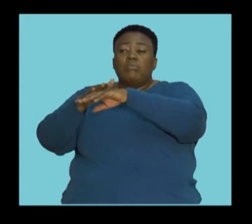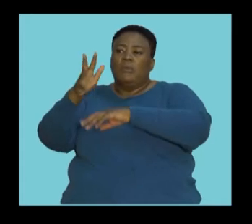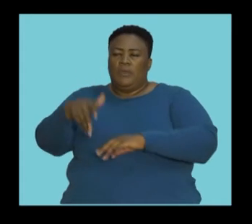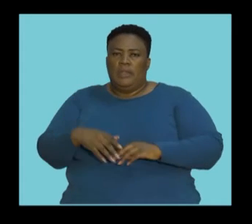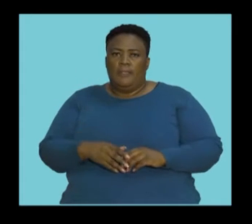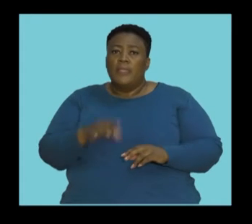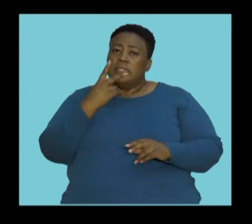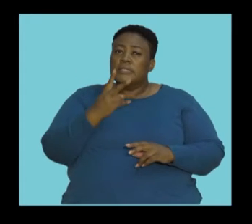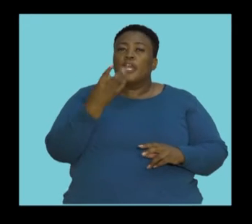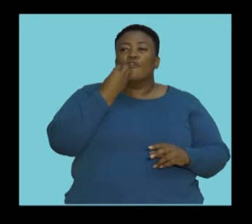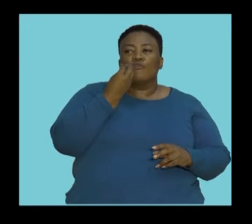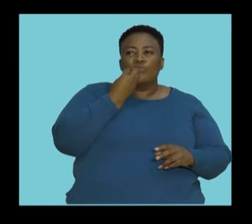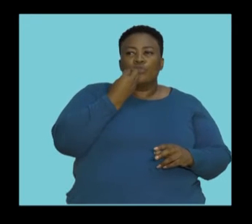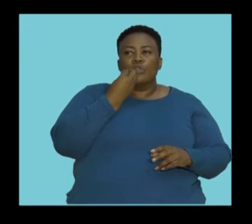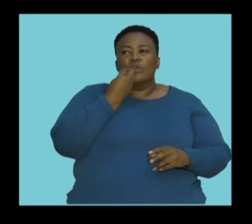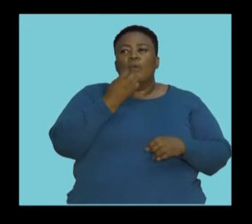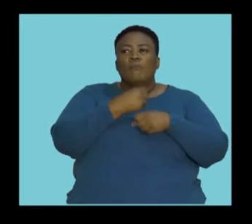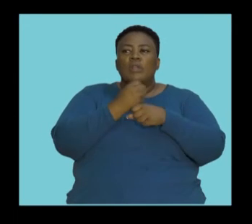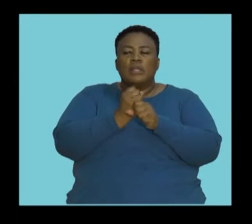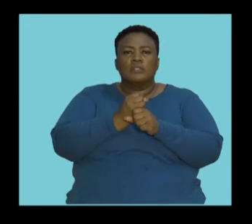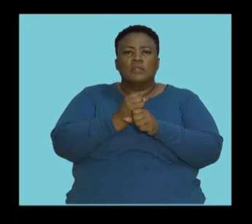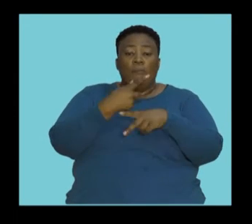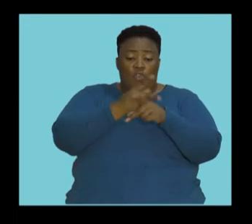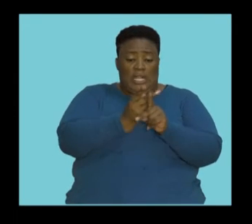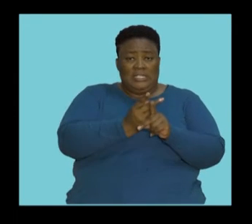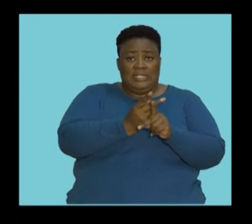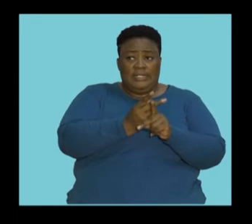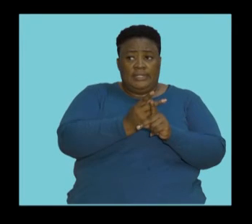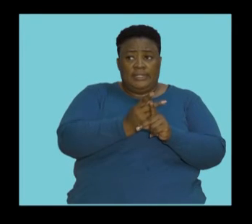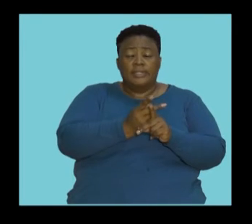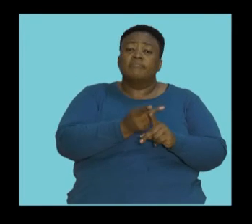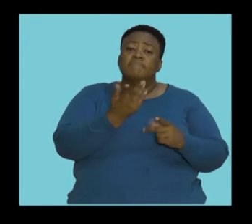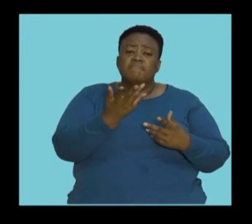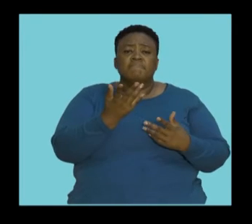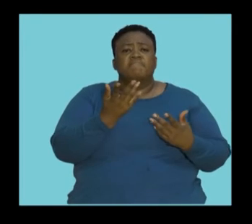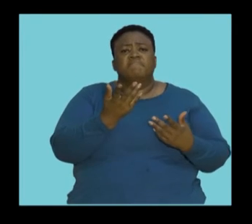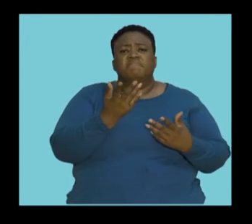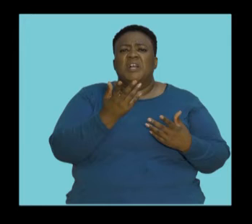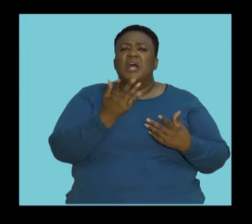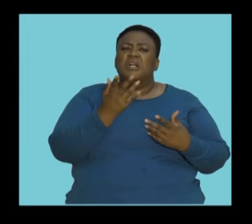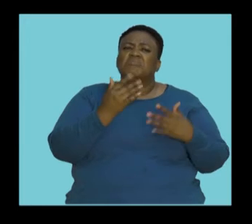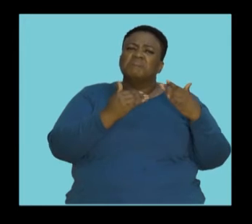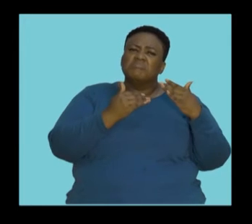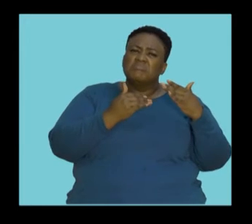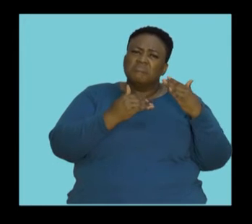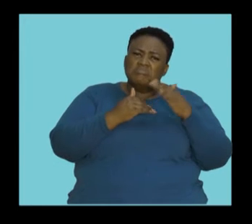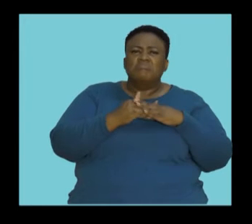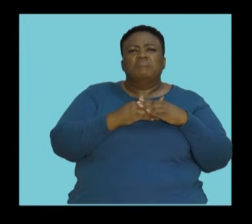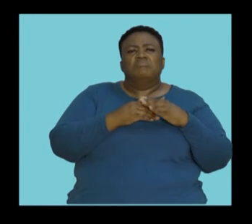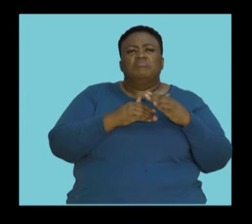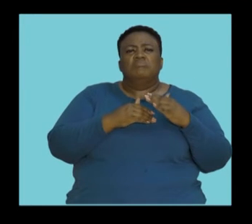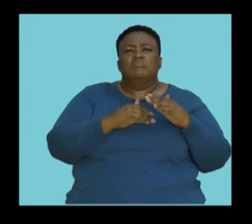the current food production is. And if you see this, the current food production is probably sufficiently meeting the demands